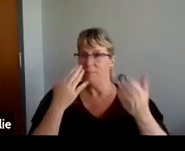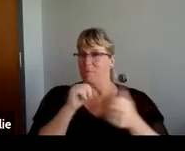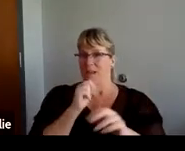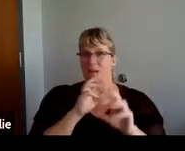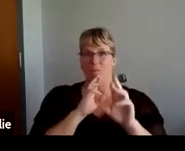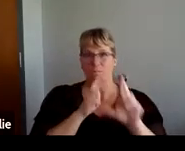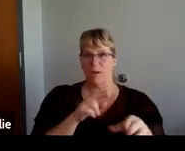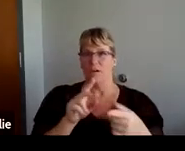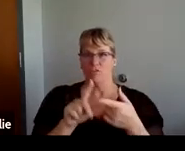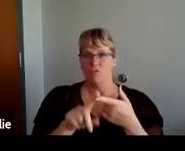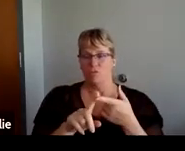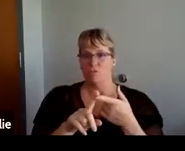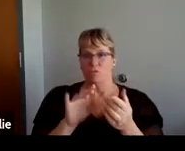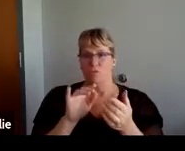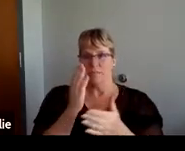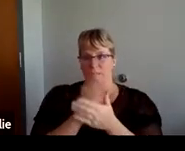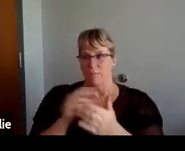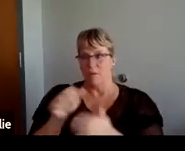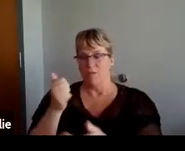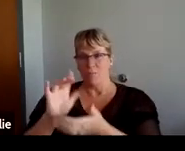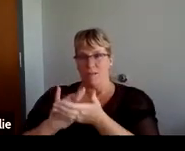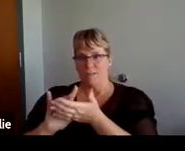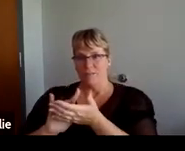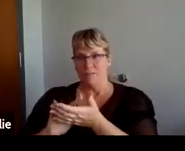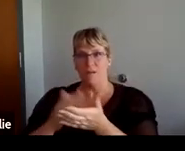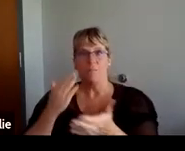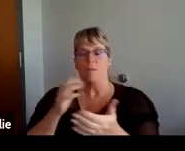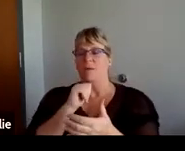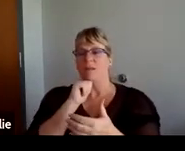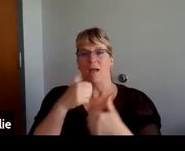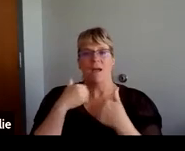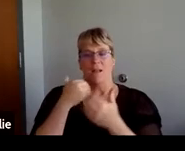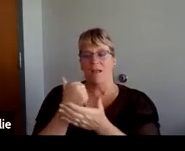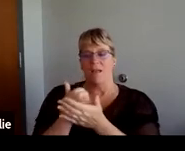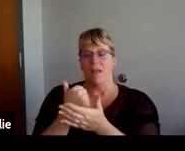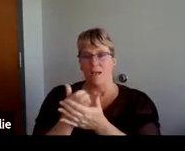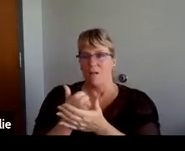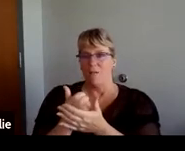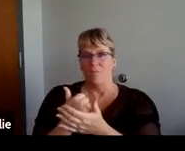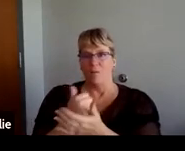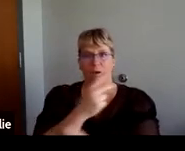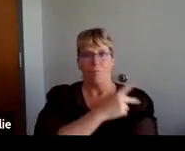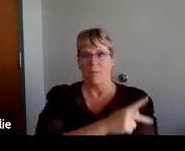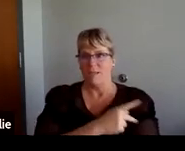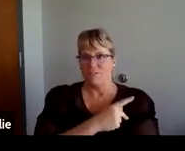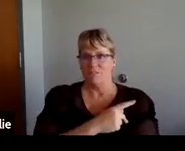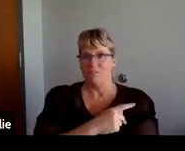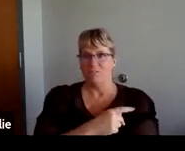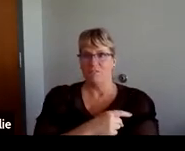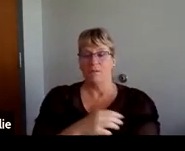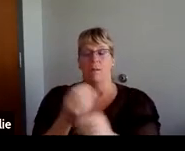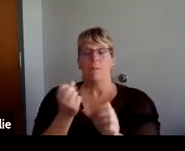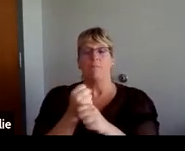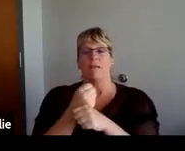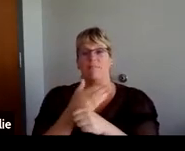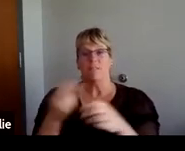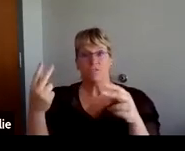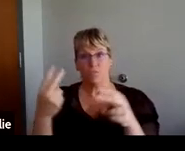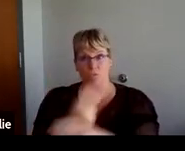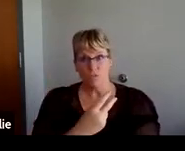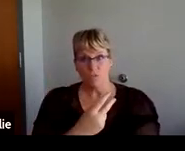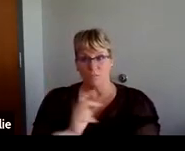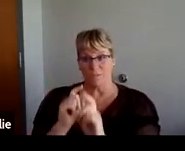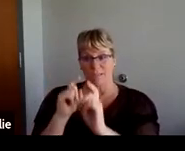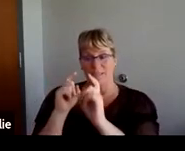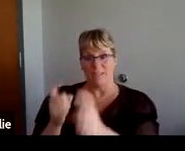to antipsychotic medications. So we may not do our patients a disservice, or we may do our patients a disservice by